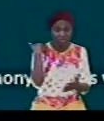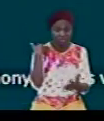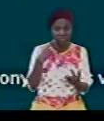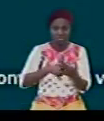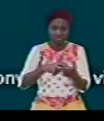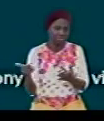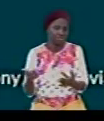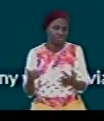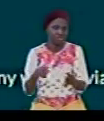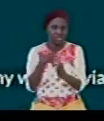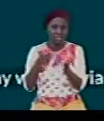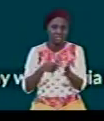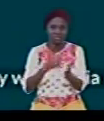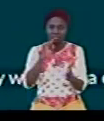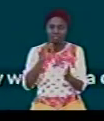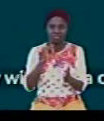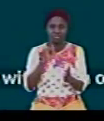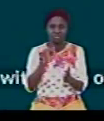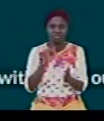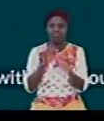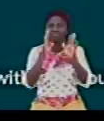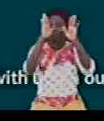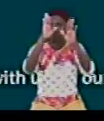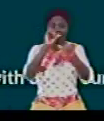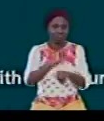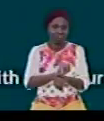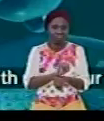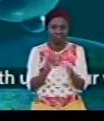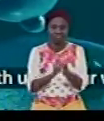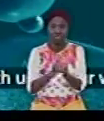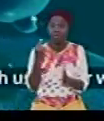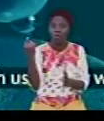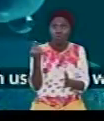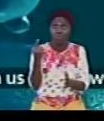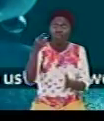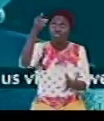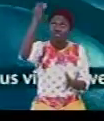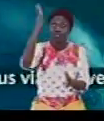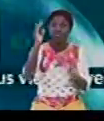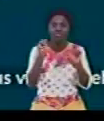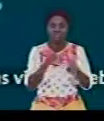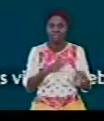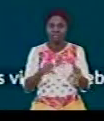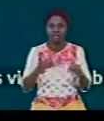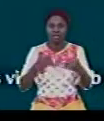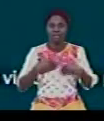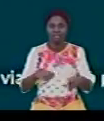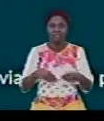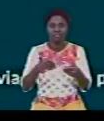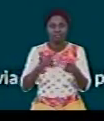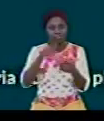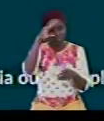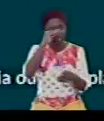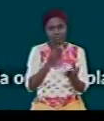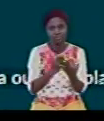nothing short of a miracle that only God has given him through the GCK.